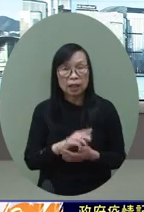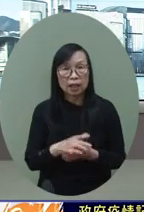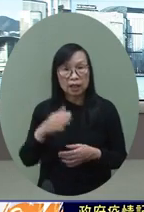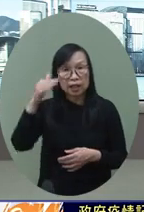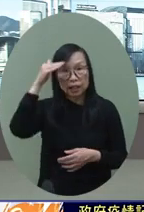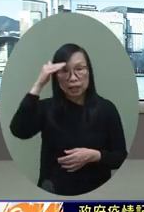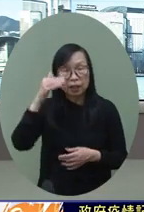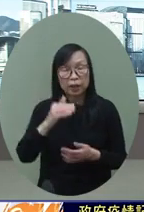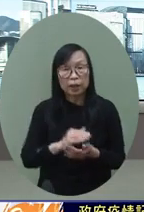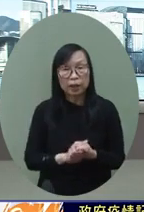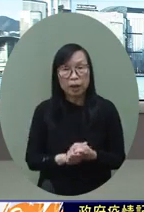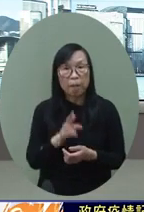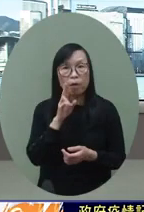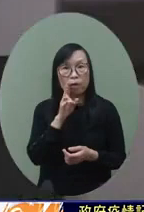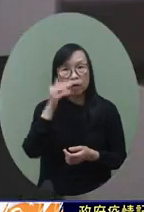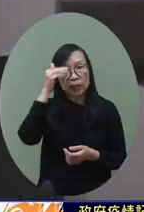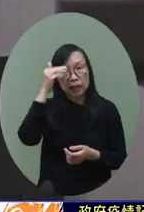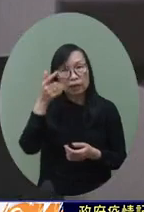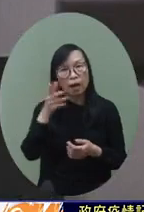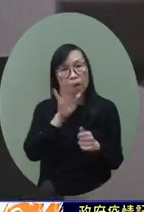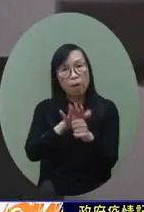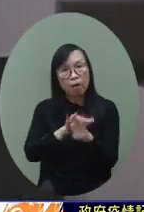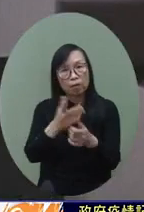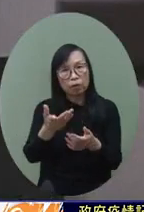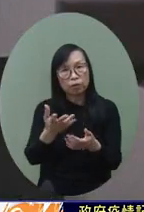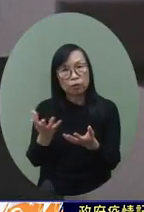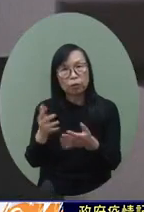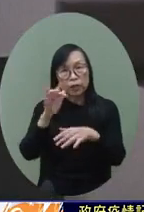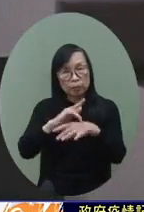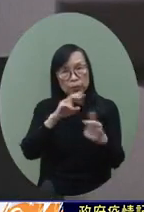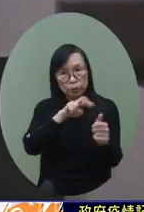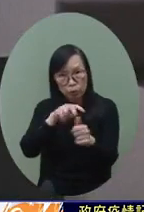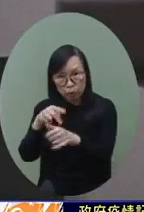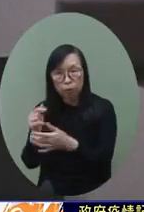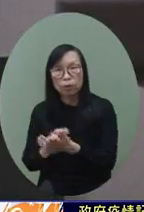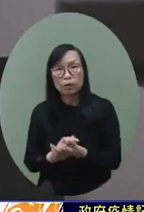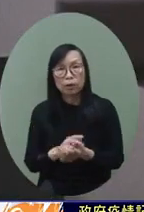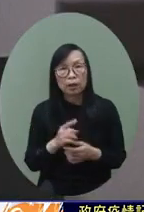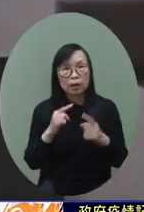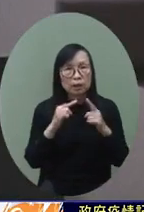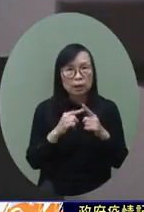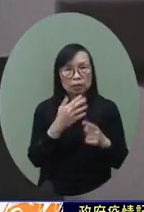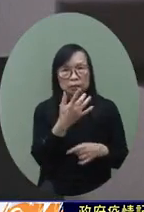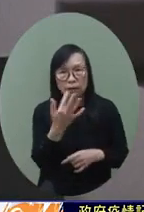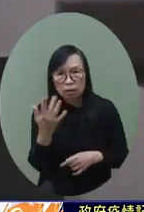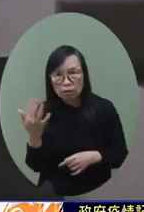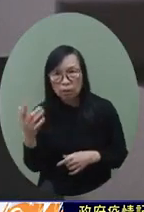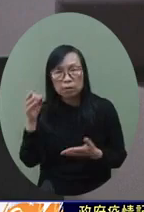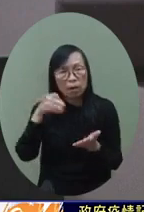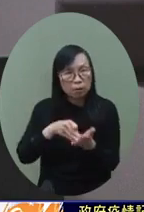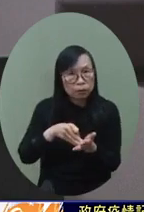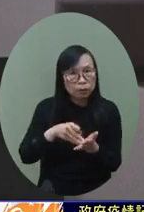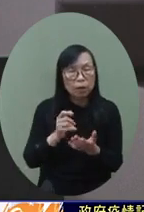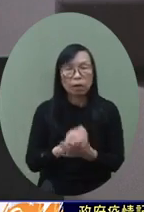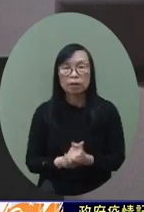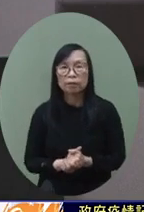close contacts. Can you tell us how many officers will be involved and what are the trainings about? Will they be given